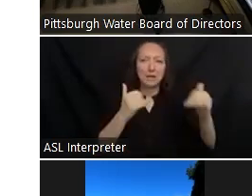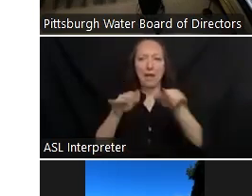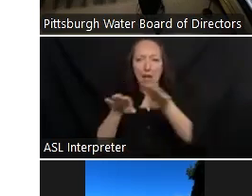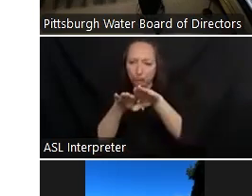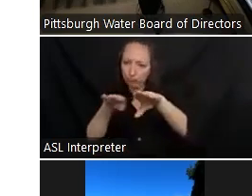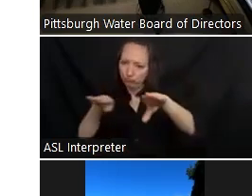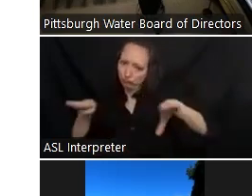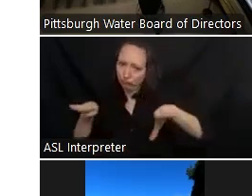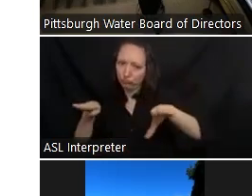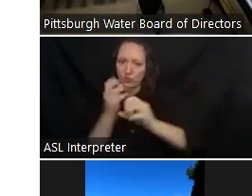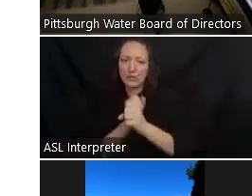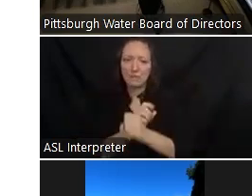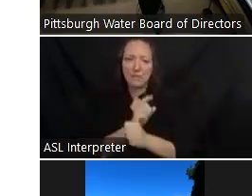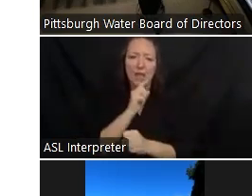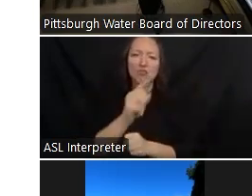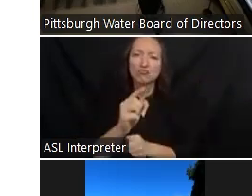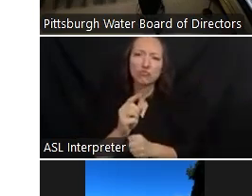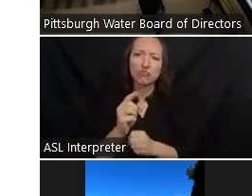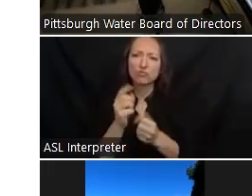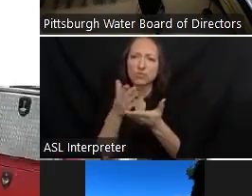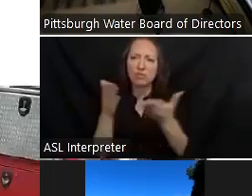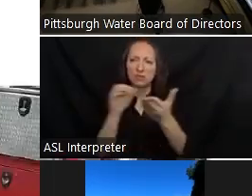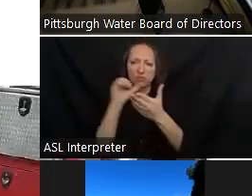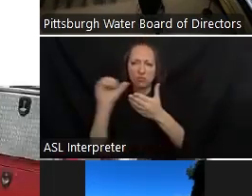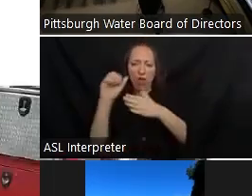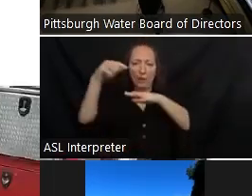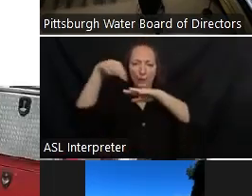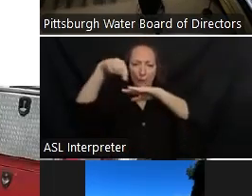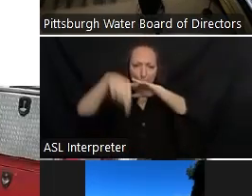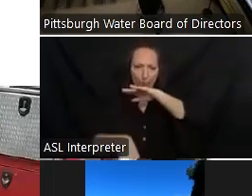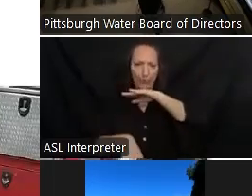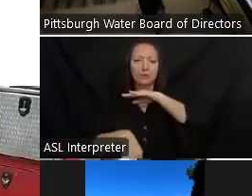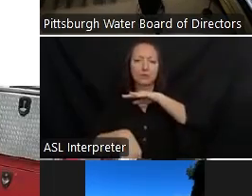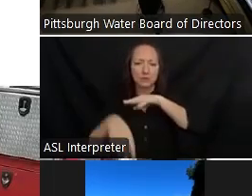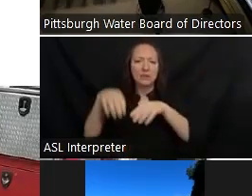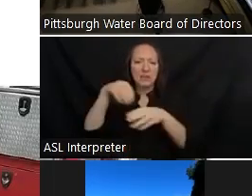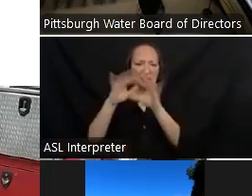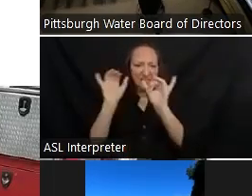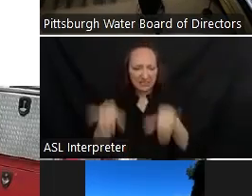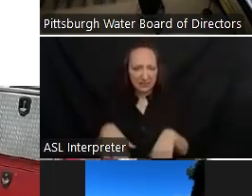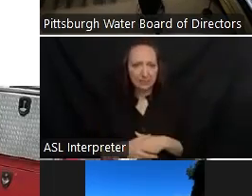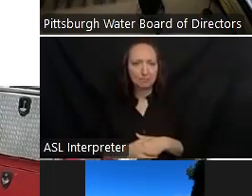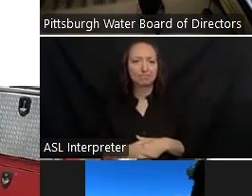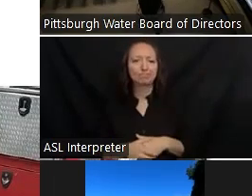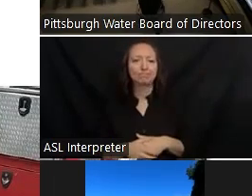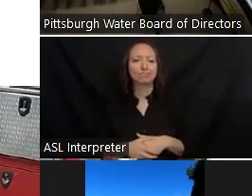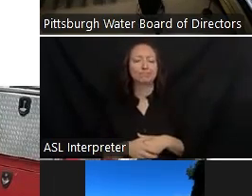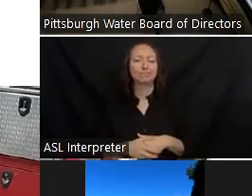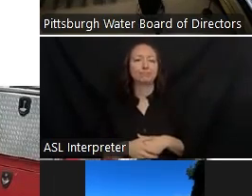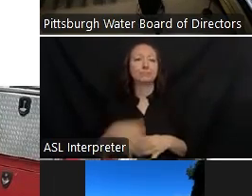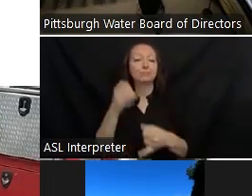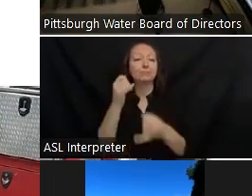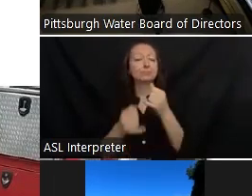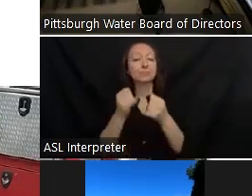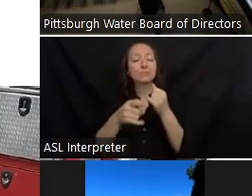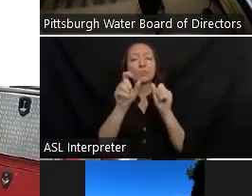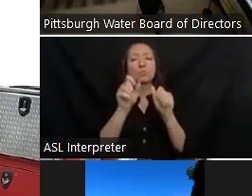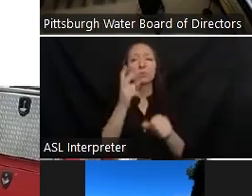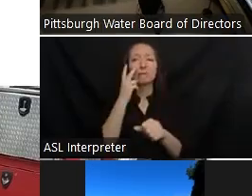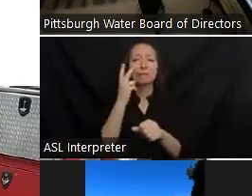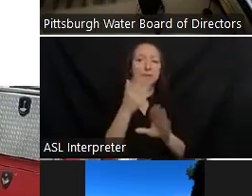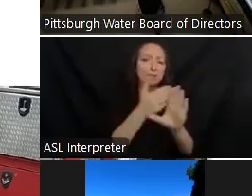system better than the older open throat style. And finally, on this topic, another before and after